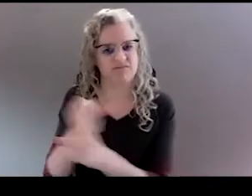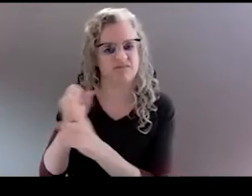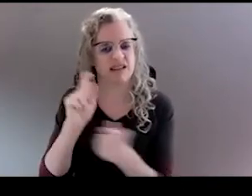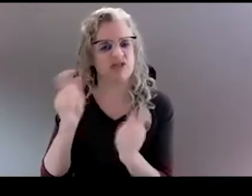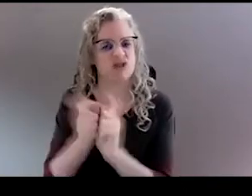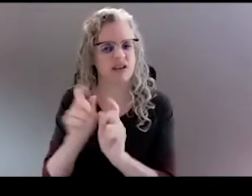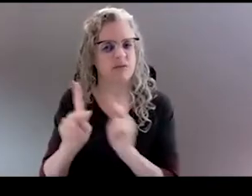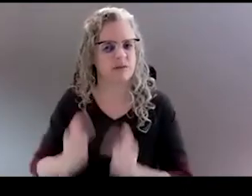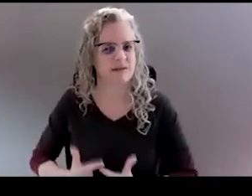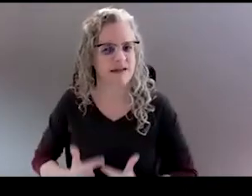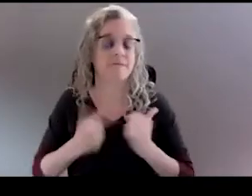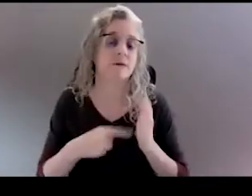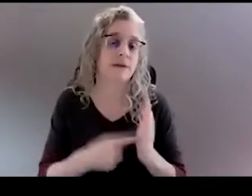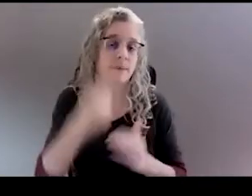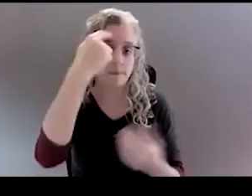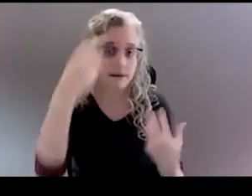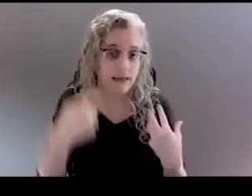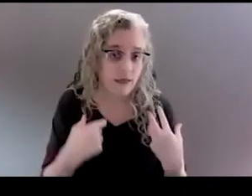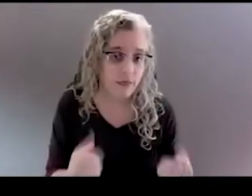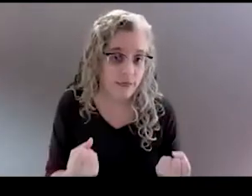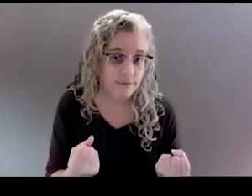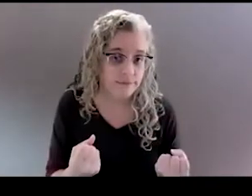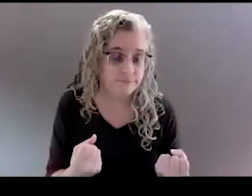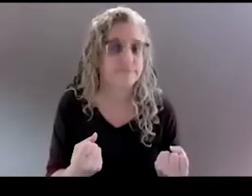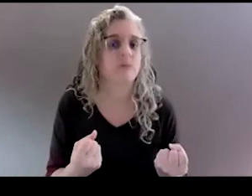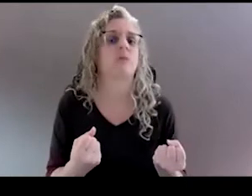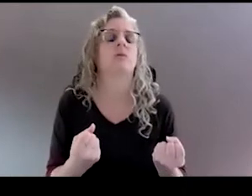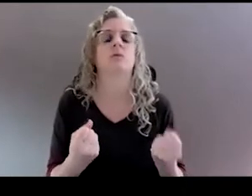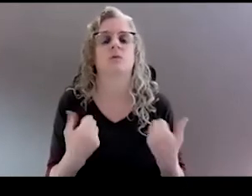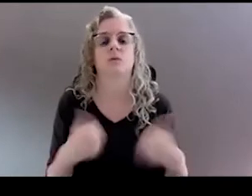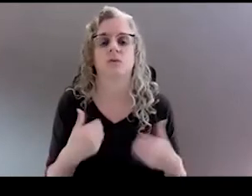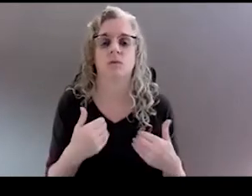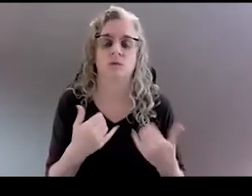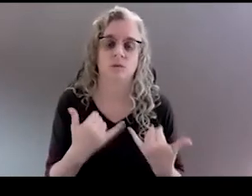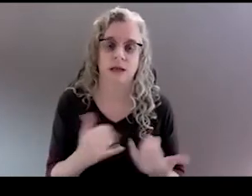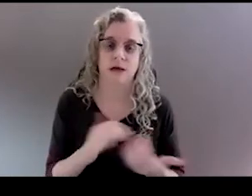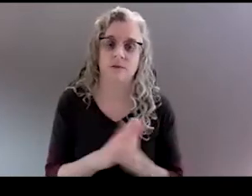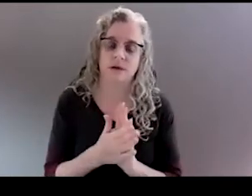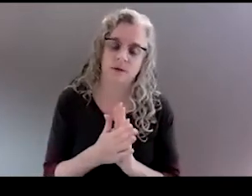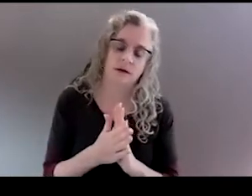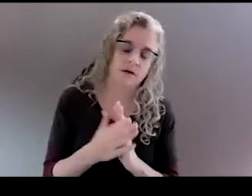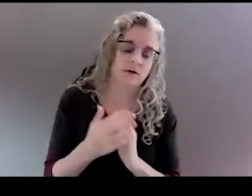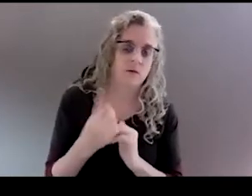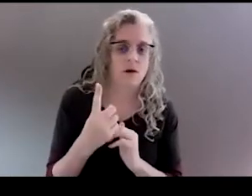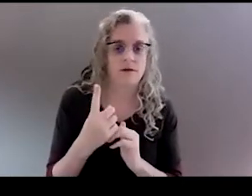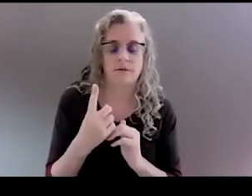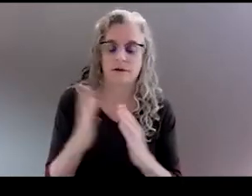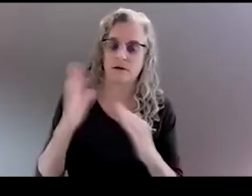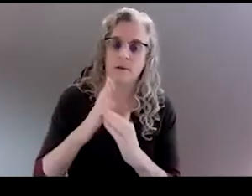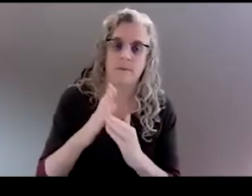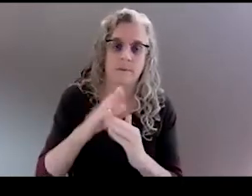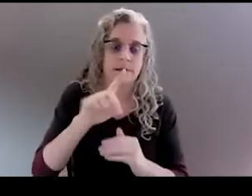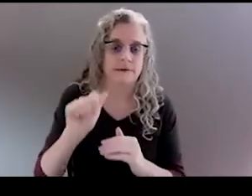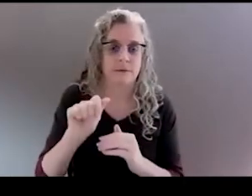health, which is now one of the most predominant disability issues around the world. Before COVID, I think it was 1 in